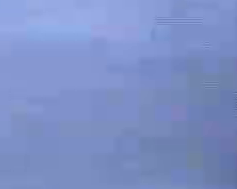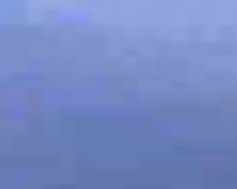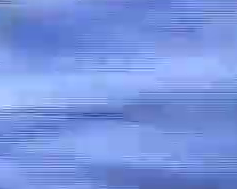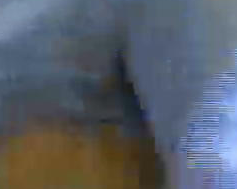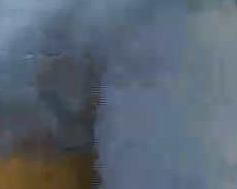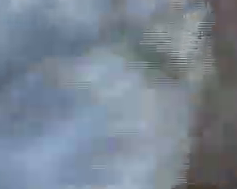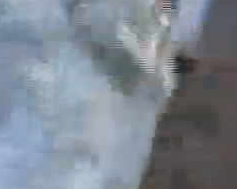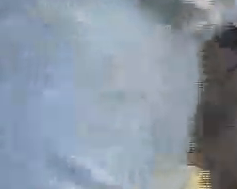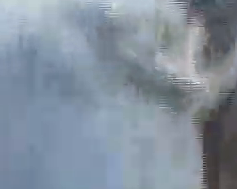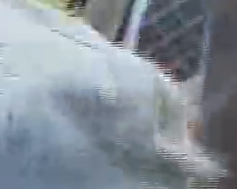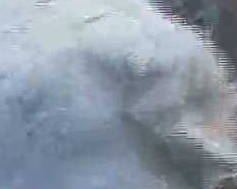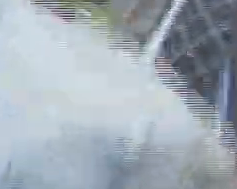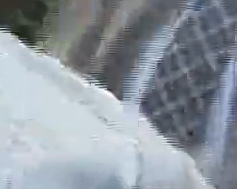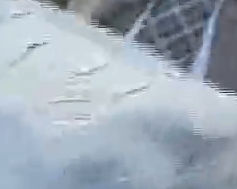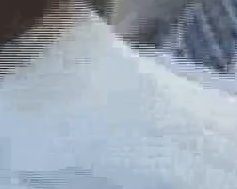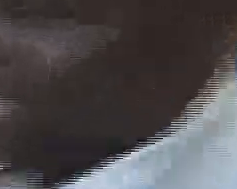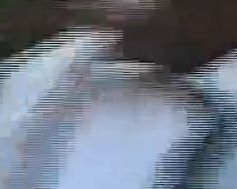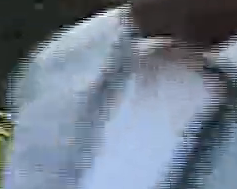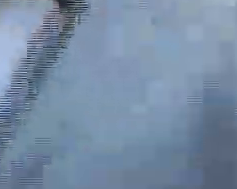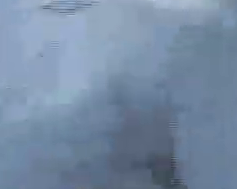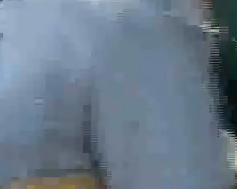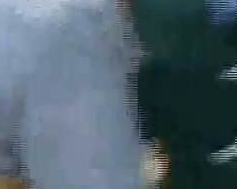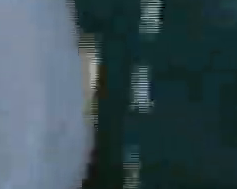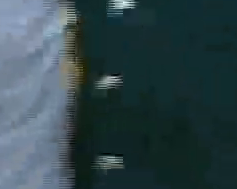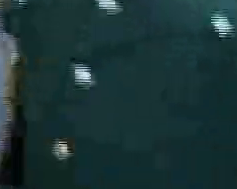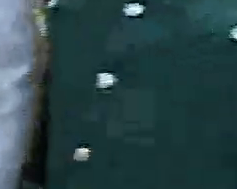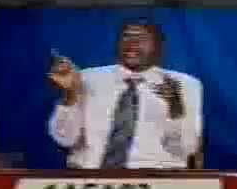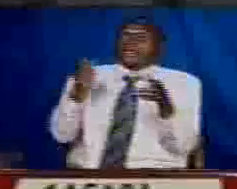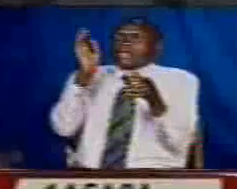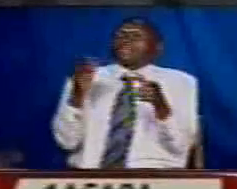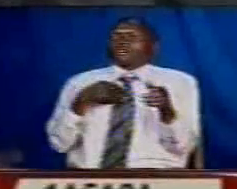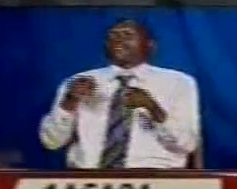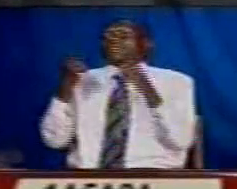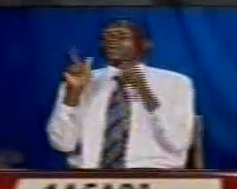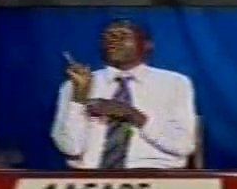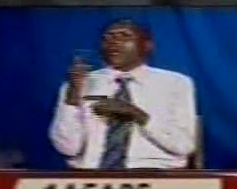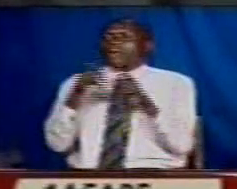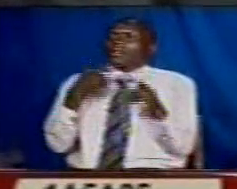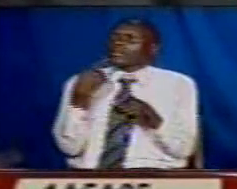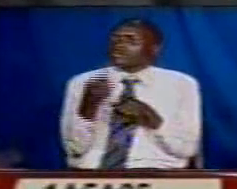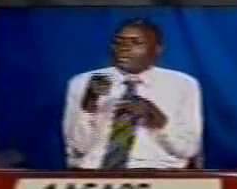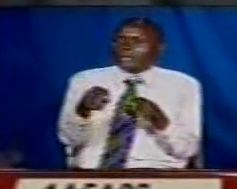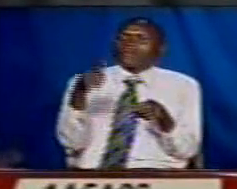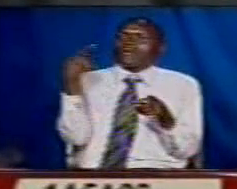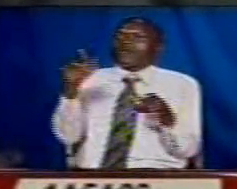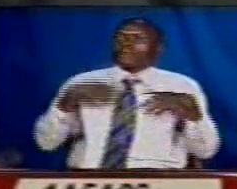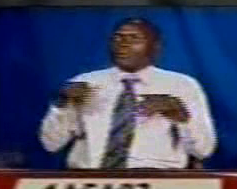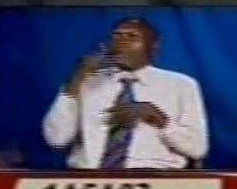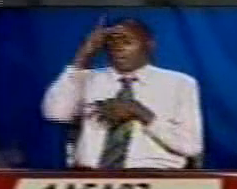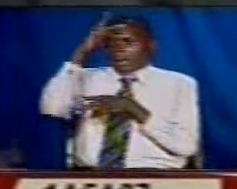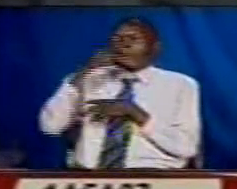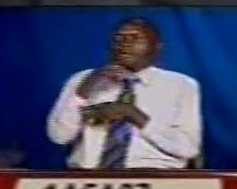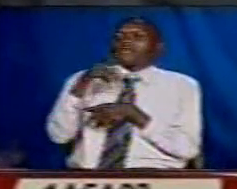up dressed in a sackcloth in a bid to make a statement. And I want to say this to those who are parents.